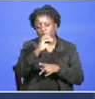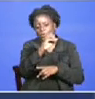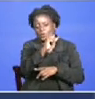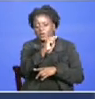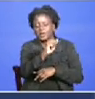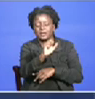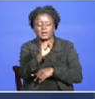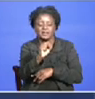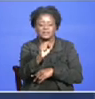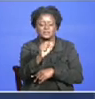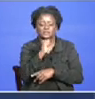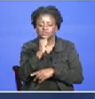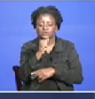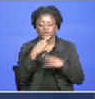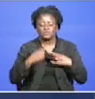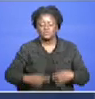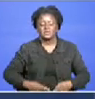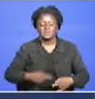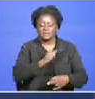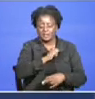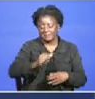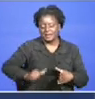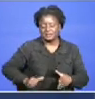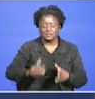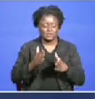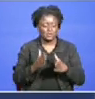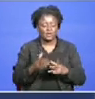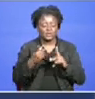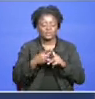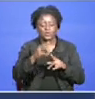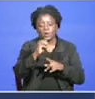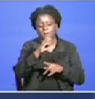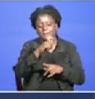States, non-resident ambassador to Mexico, Malaysia, and